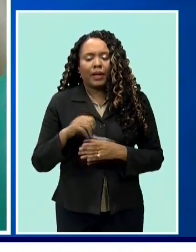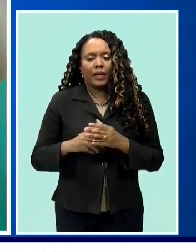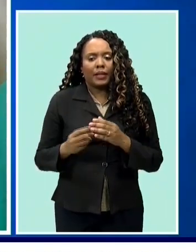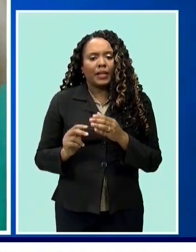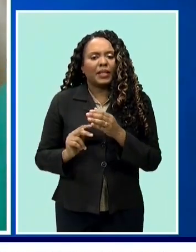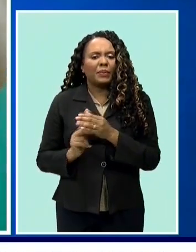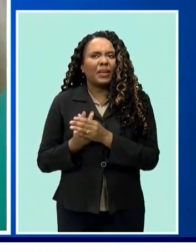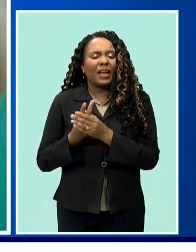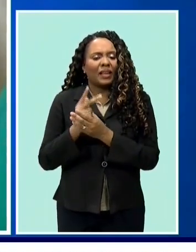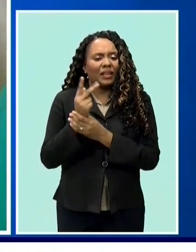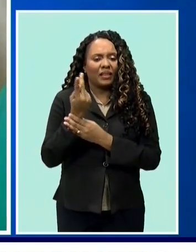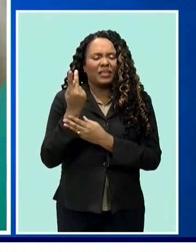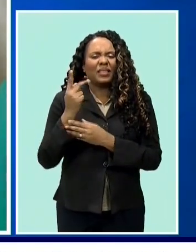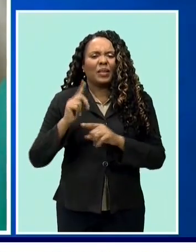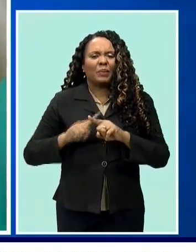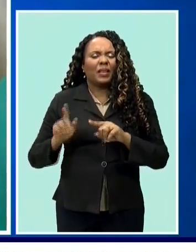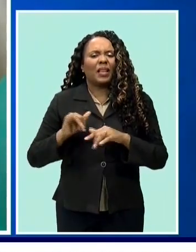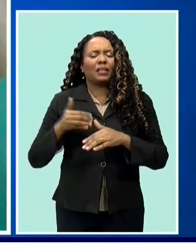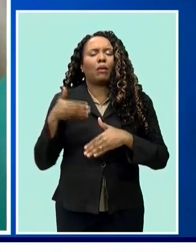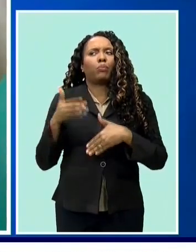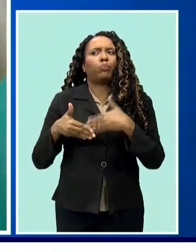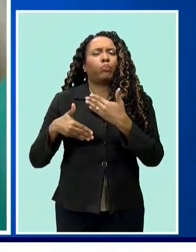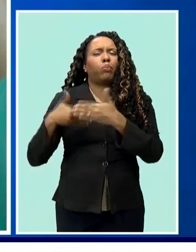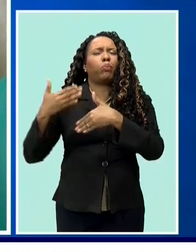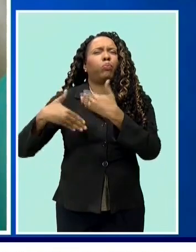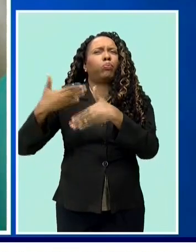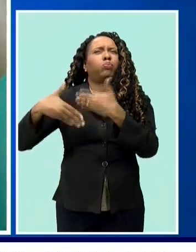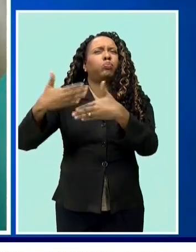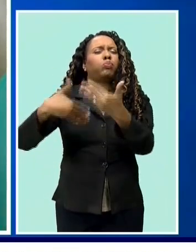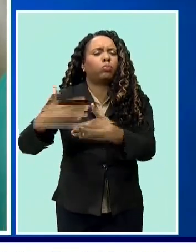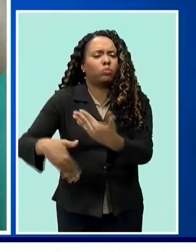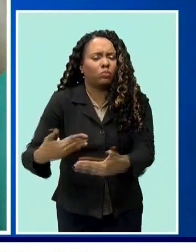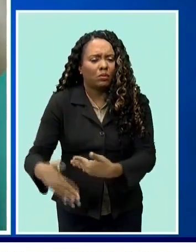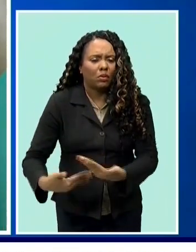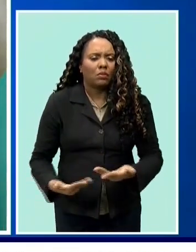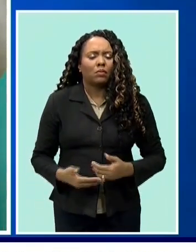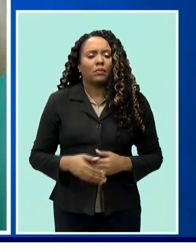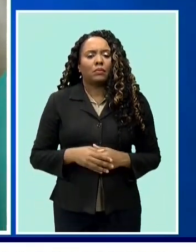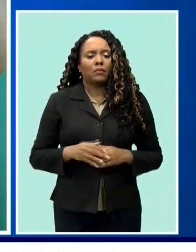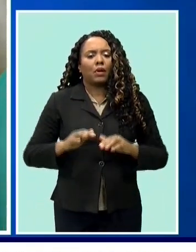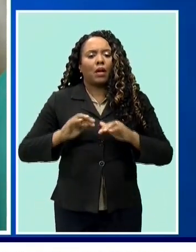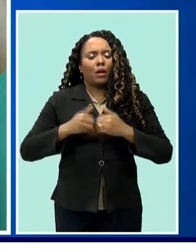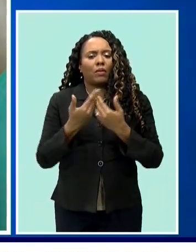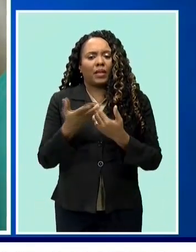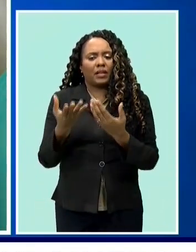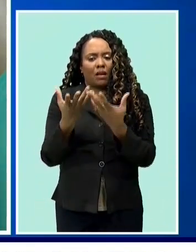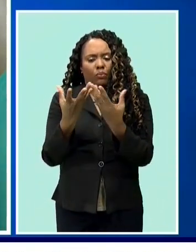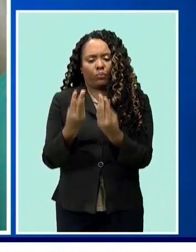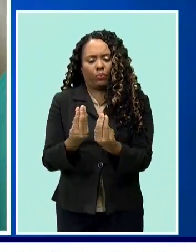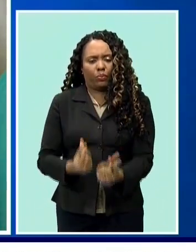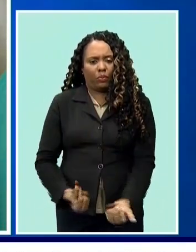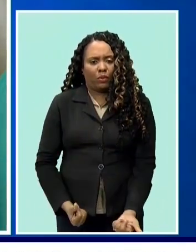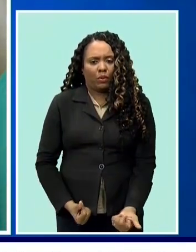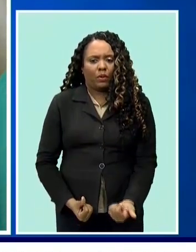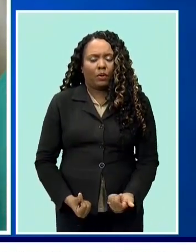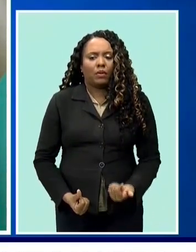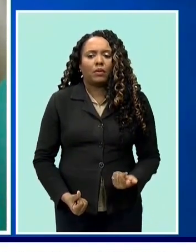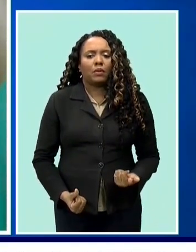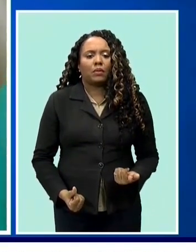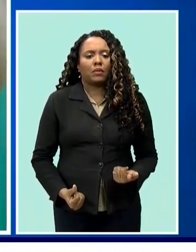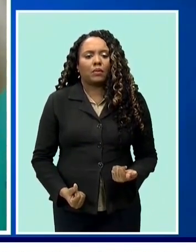a long-term process consequent on composting. That's not the issue here. So we want to